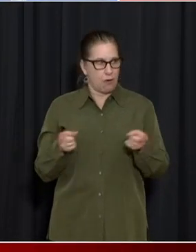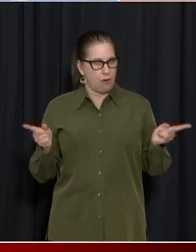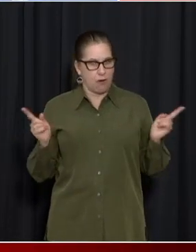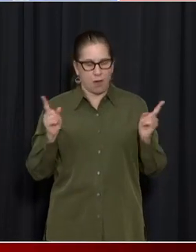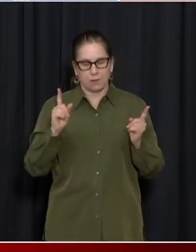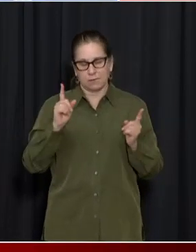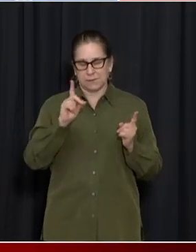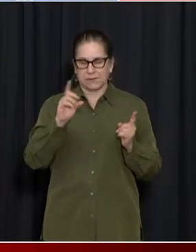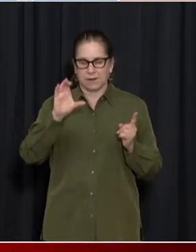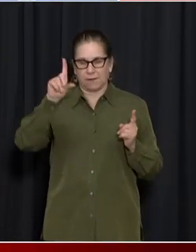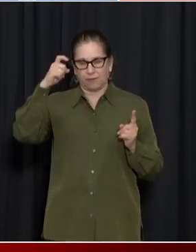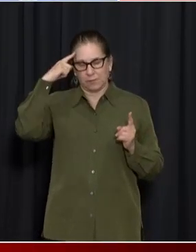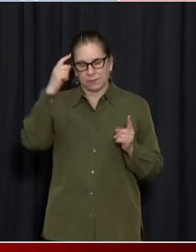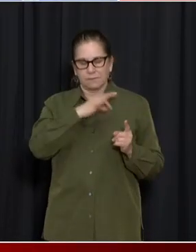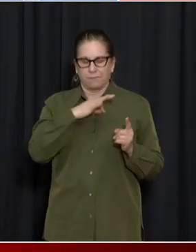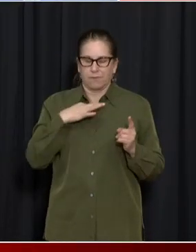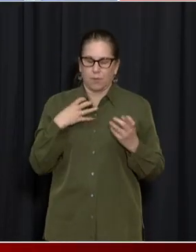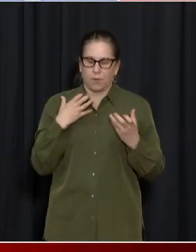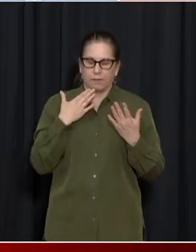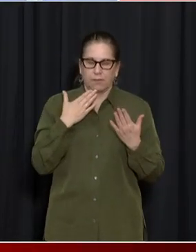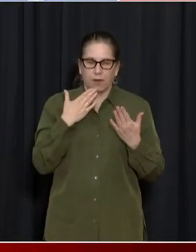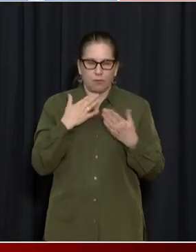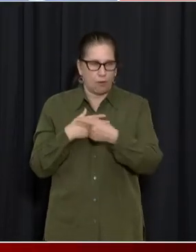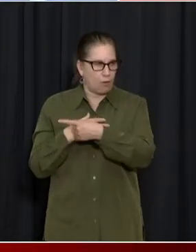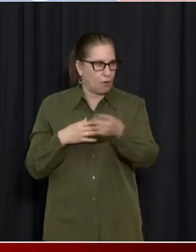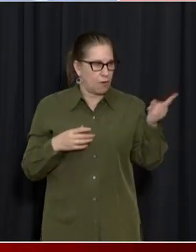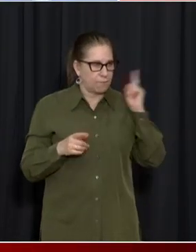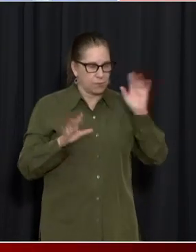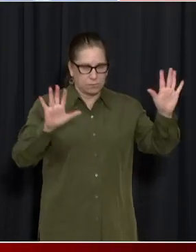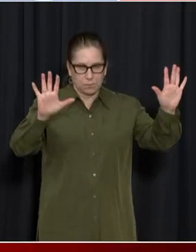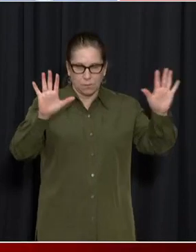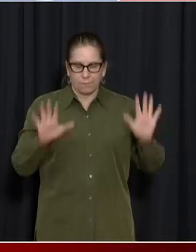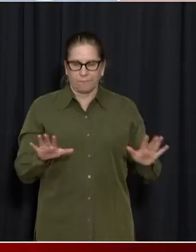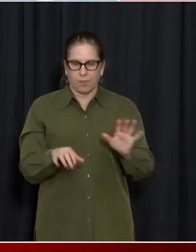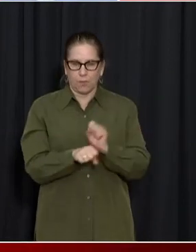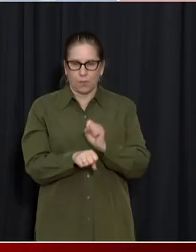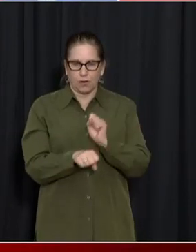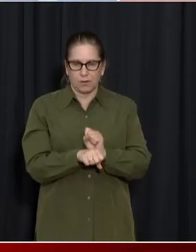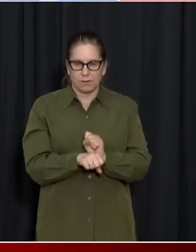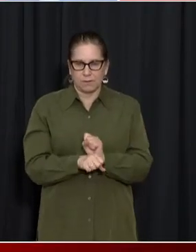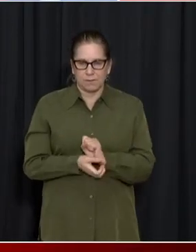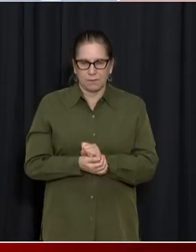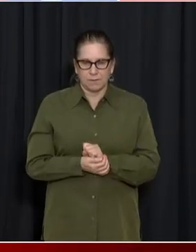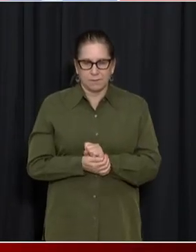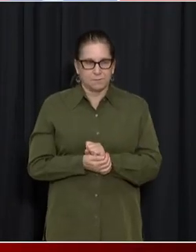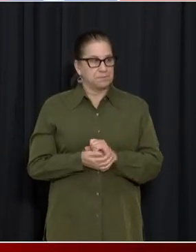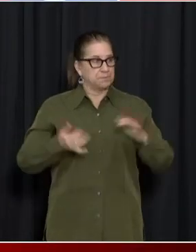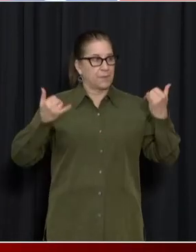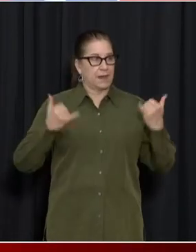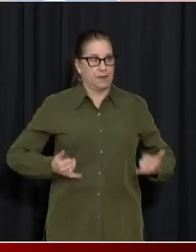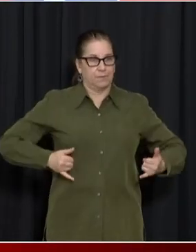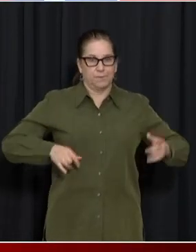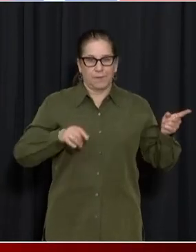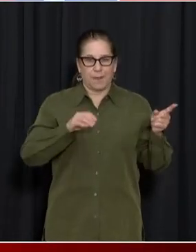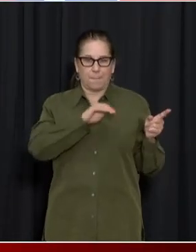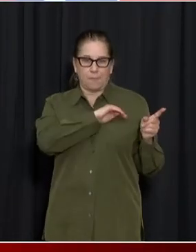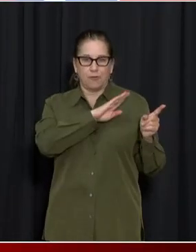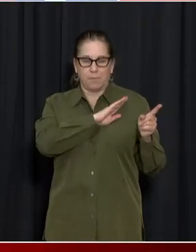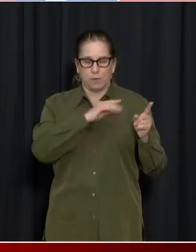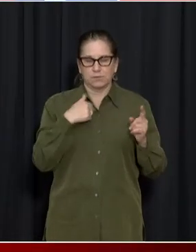much for the work that you have done. I want to turn quickly to our update